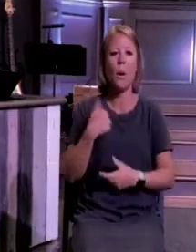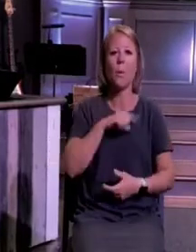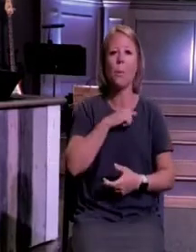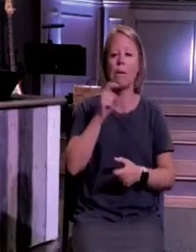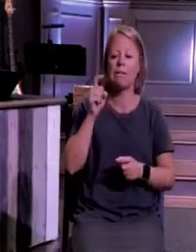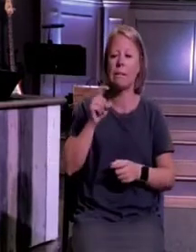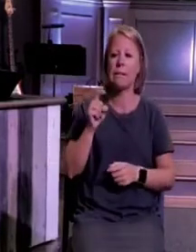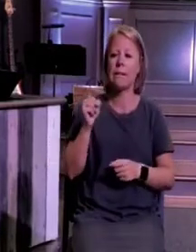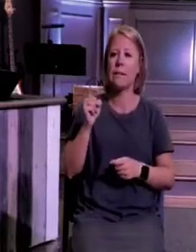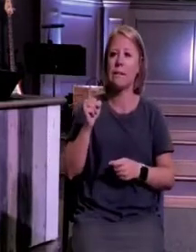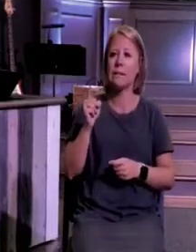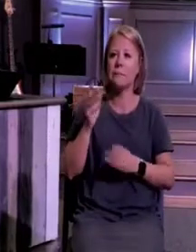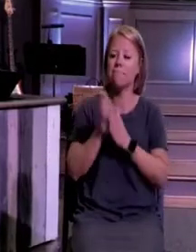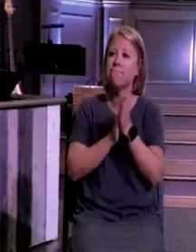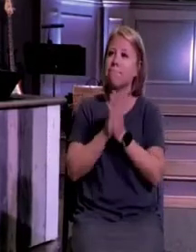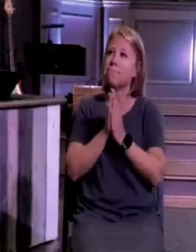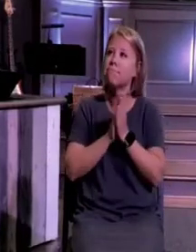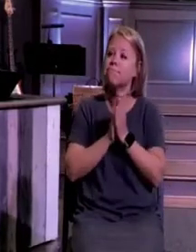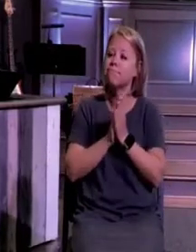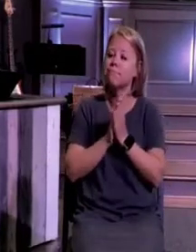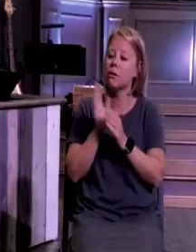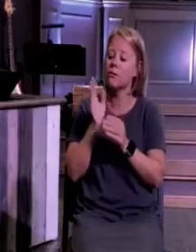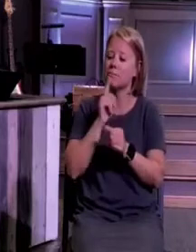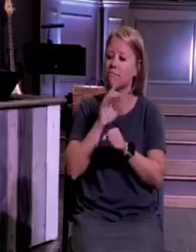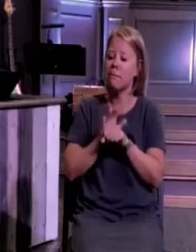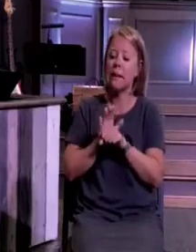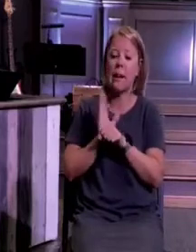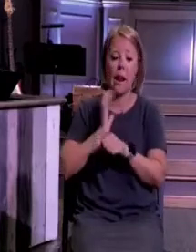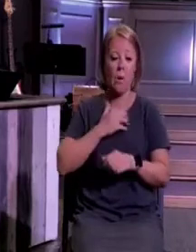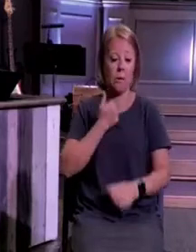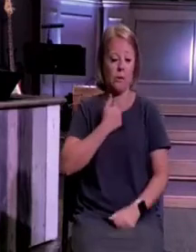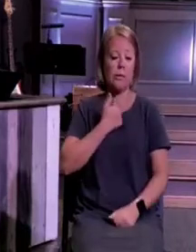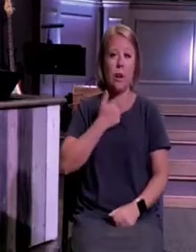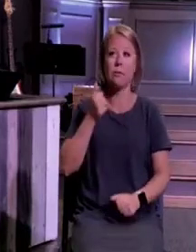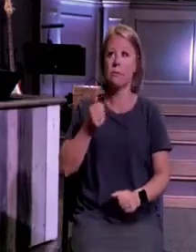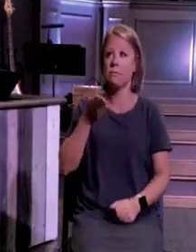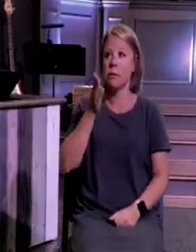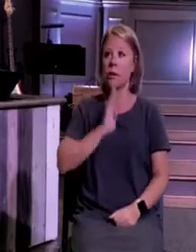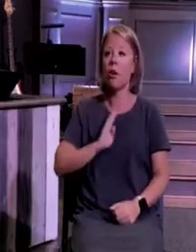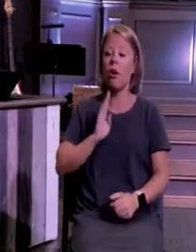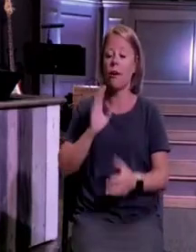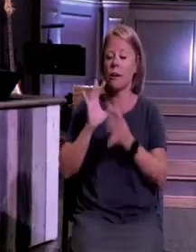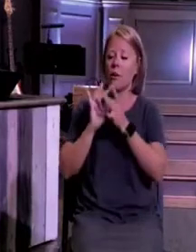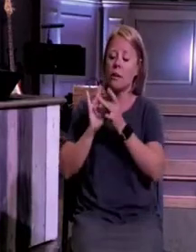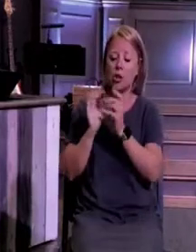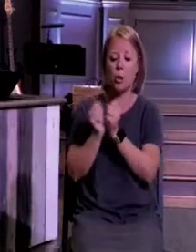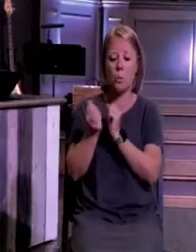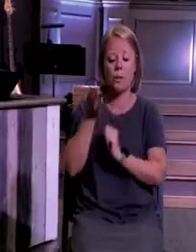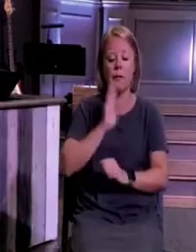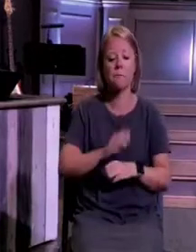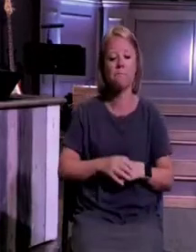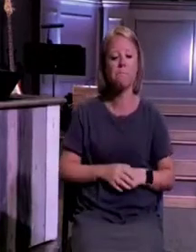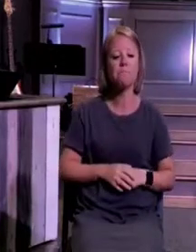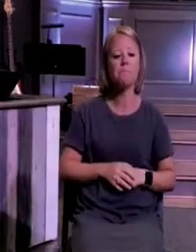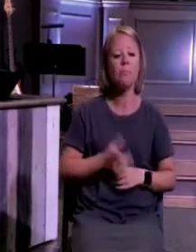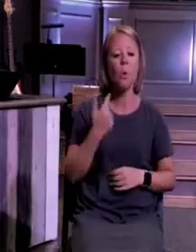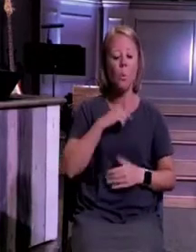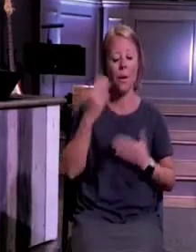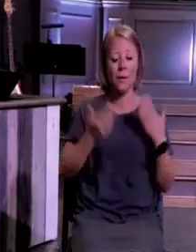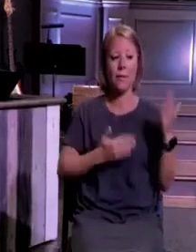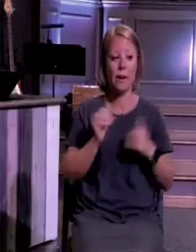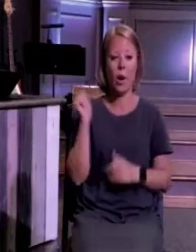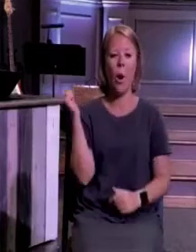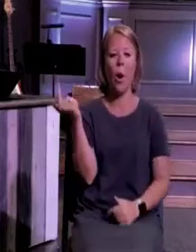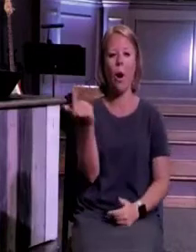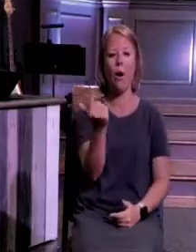dedicate ourselves and deny our flesh and focus after our relationship with God. We're inviting all of you